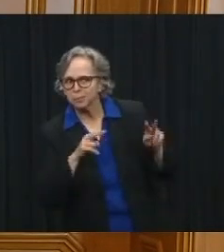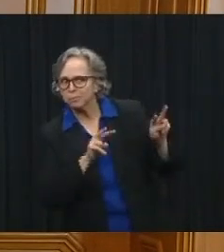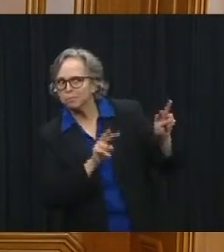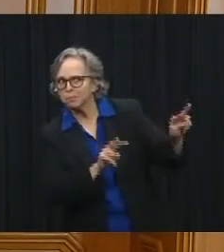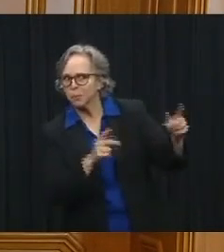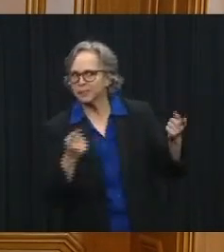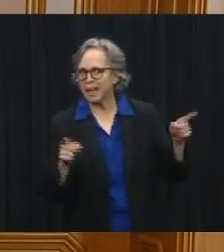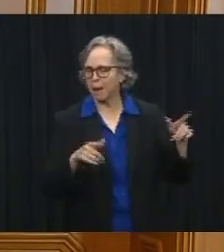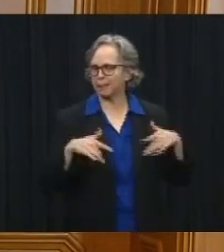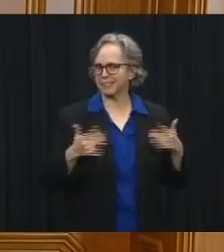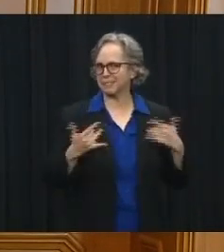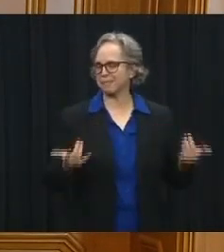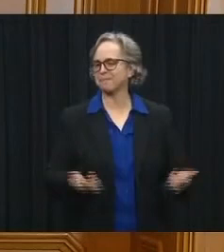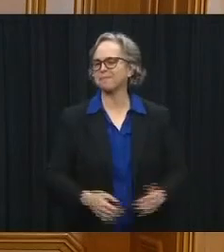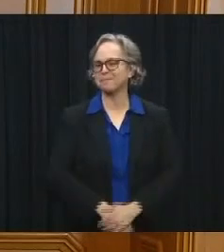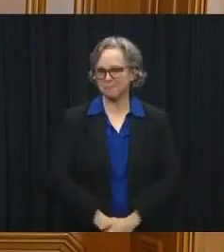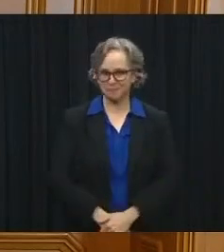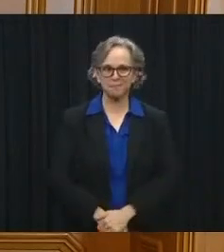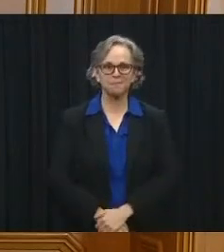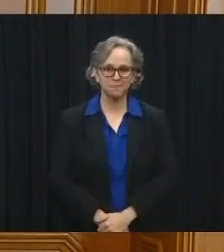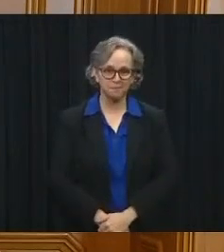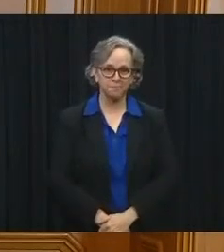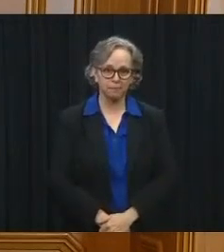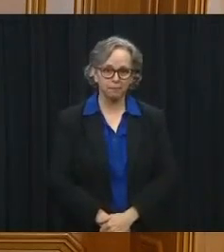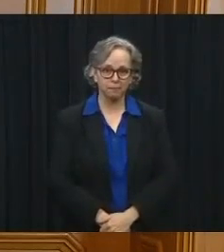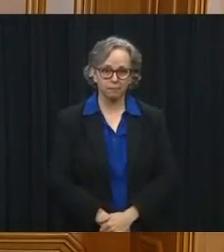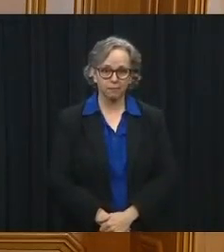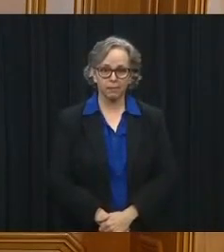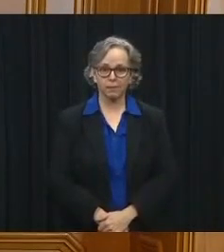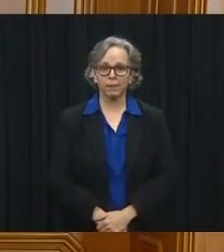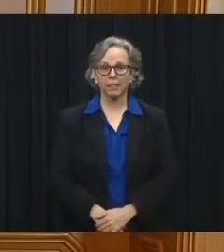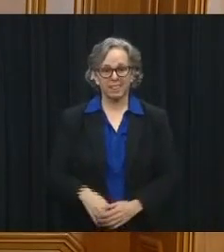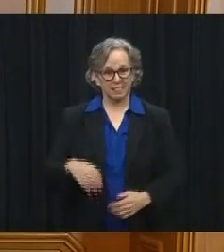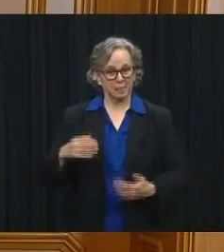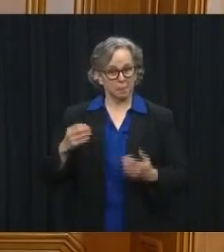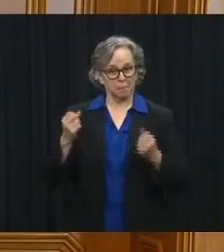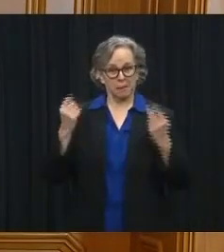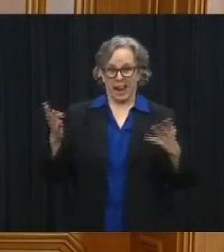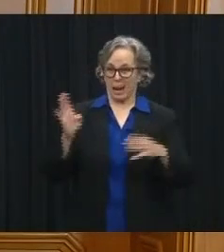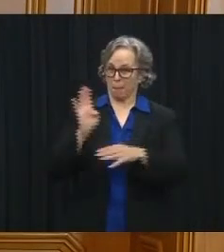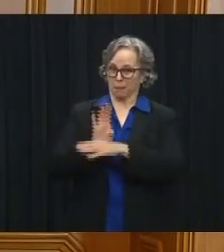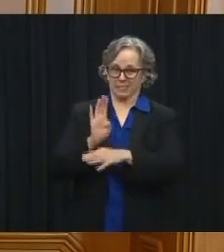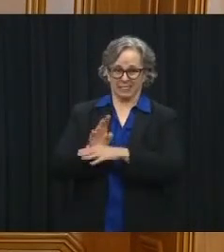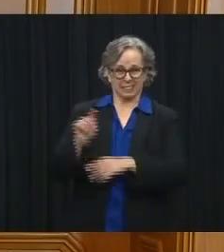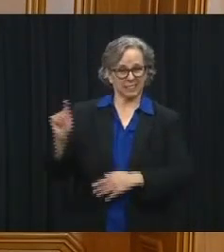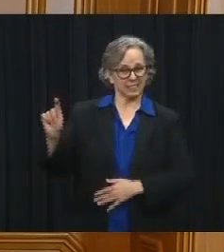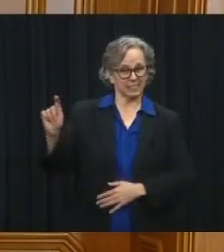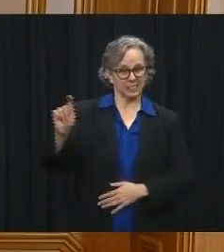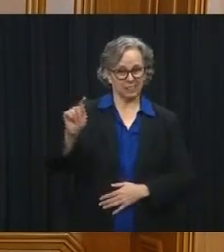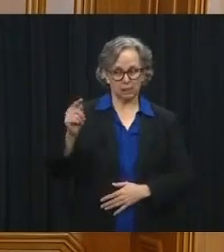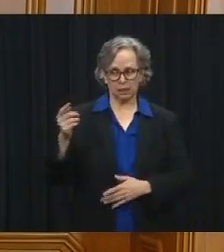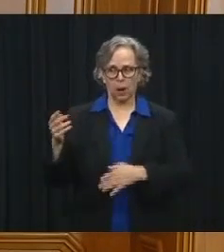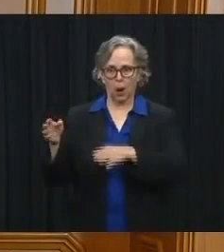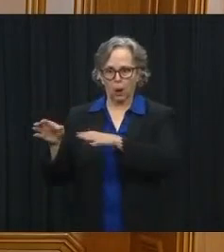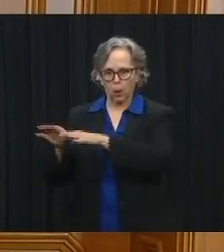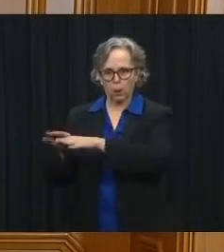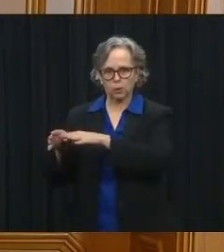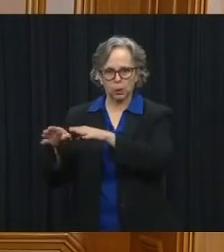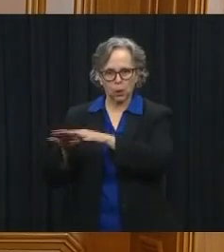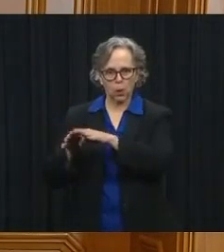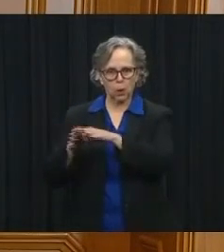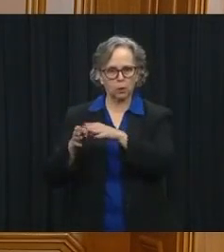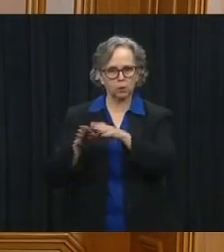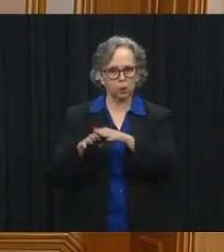as we're all seeing activity, commercial activity is slowing down dramatically across the state